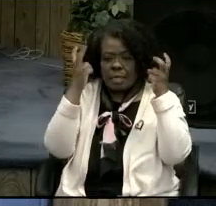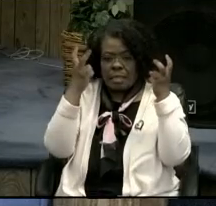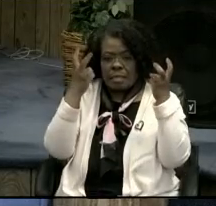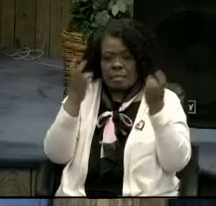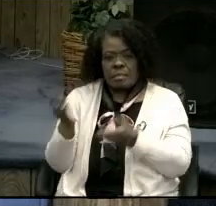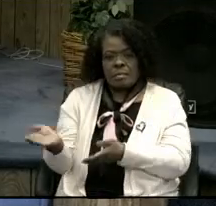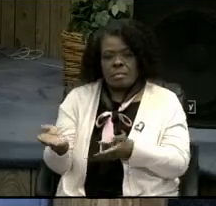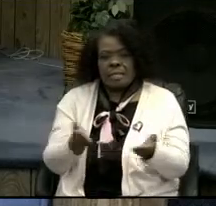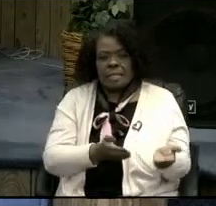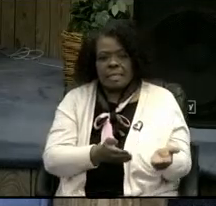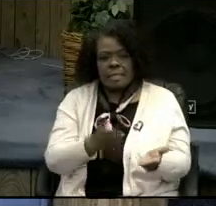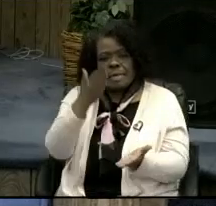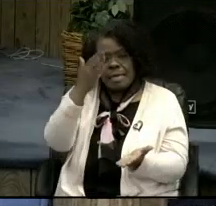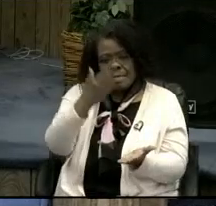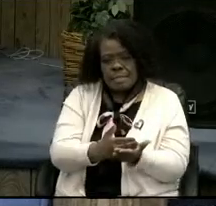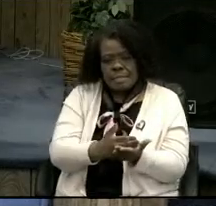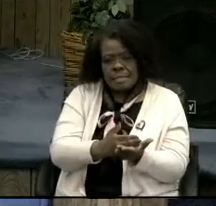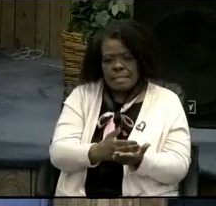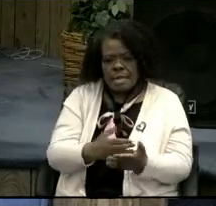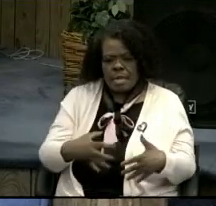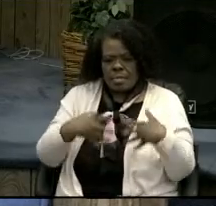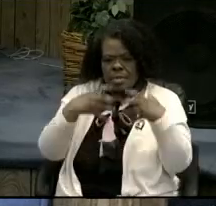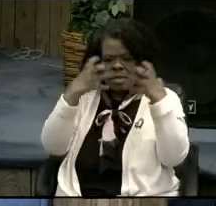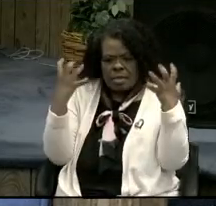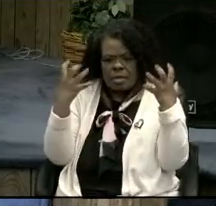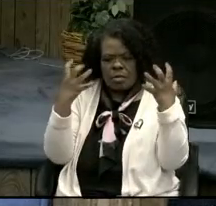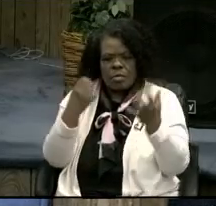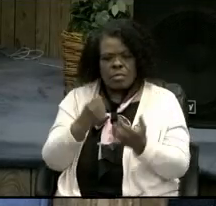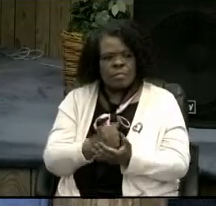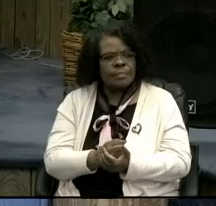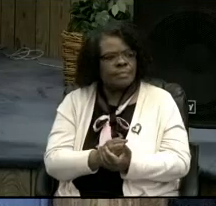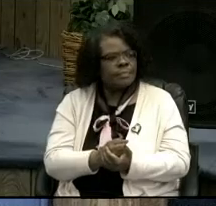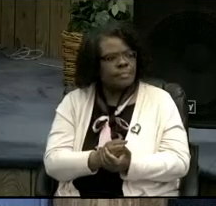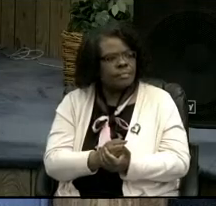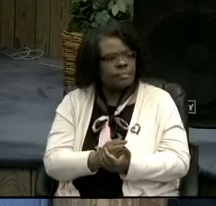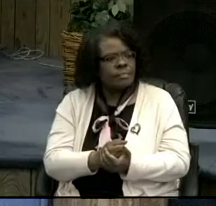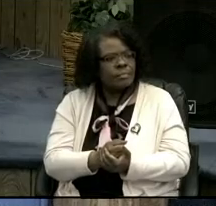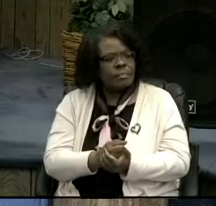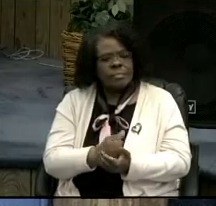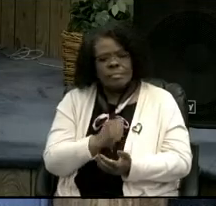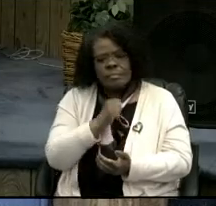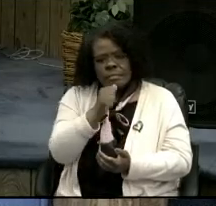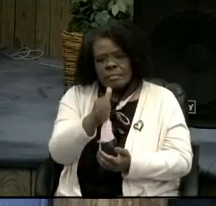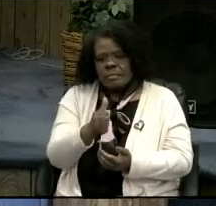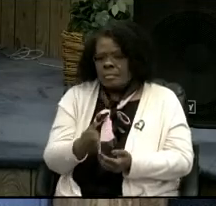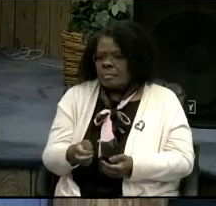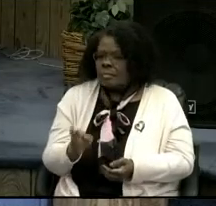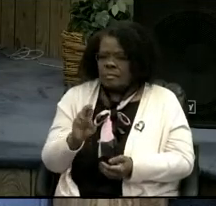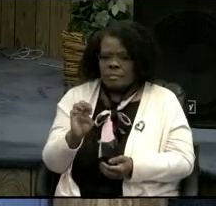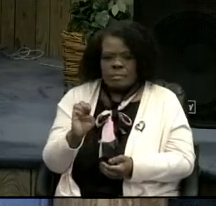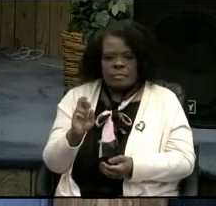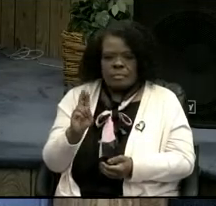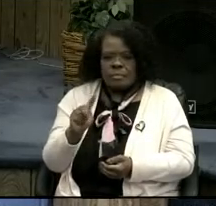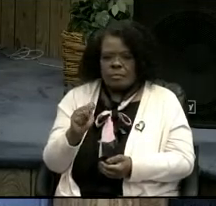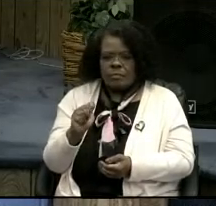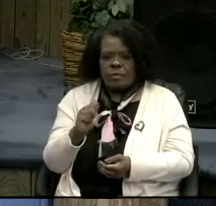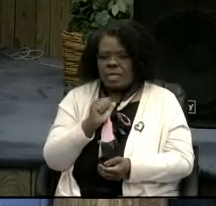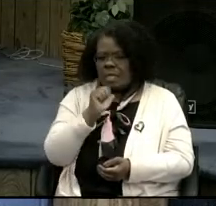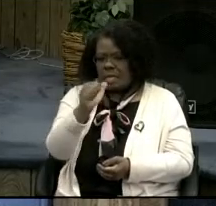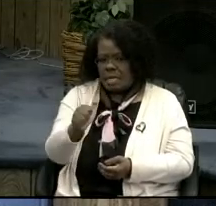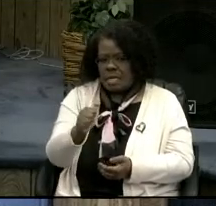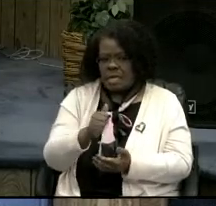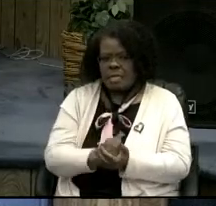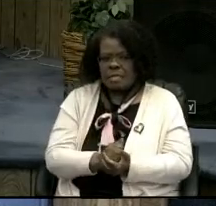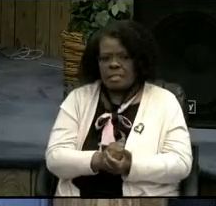and forsake wrath. Fret not thyself in any way to do evil, for evildoers shall be cut off,